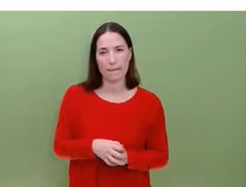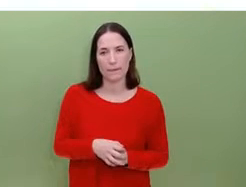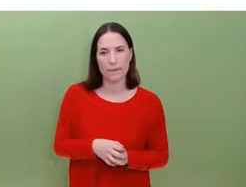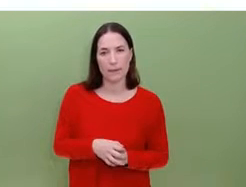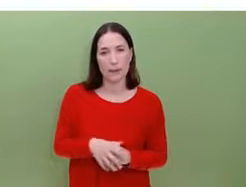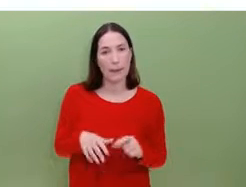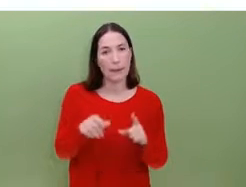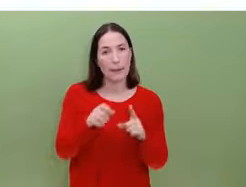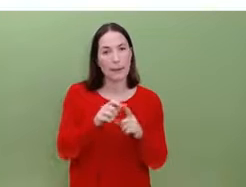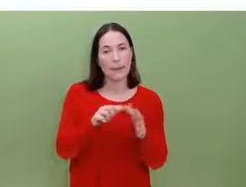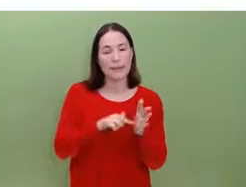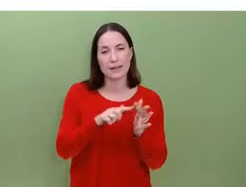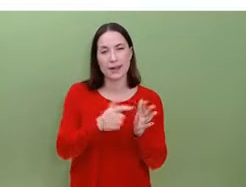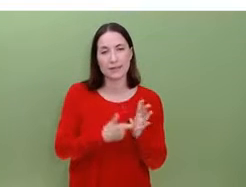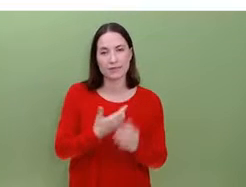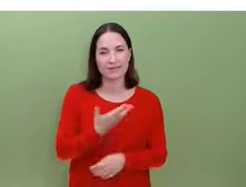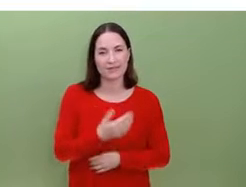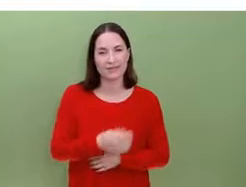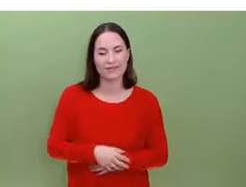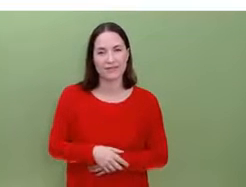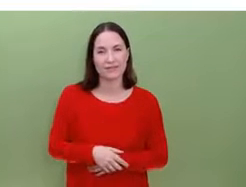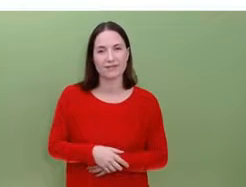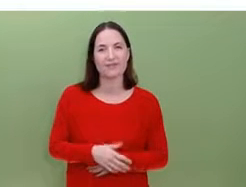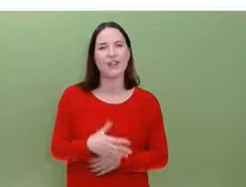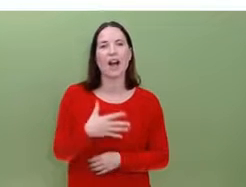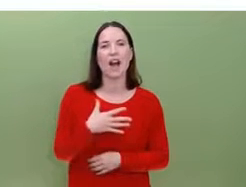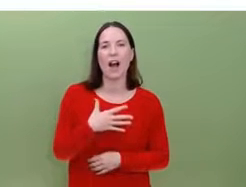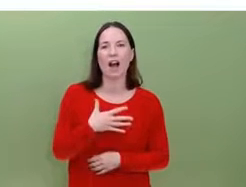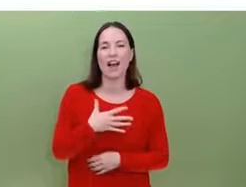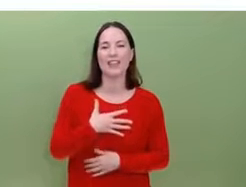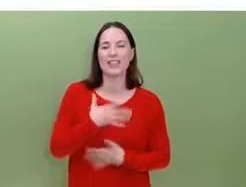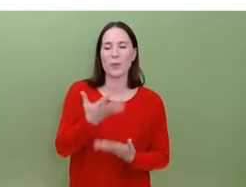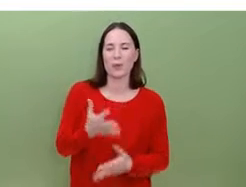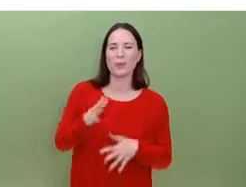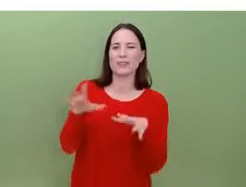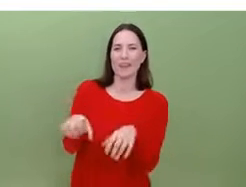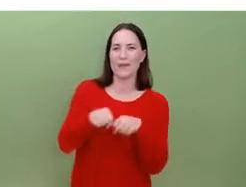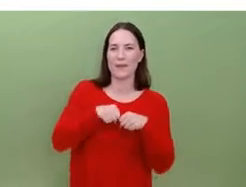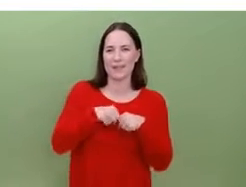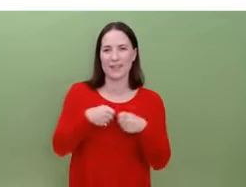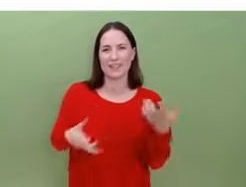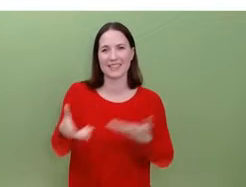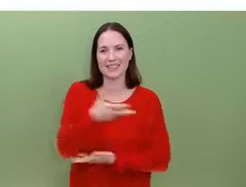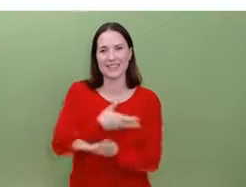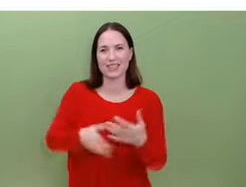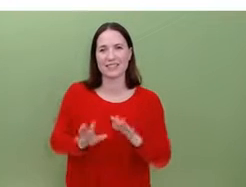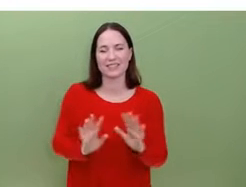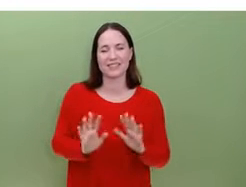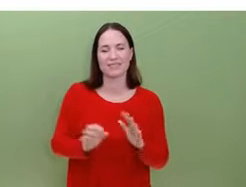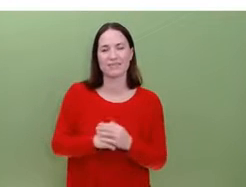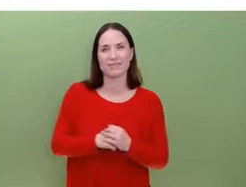Peter. I don't want to hog the discussion space in any way,